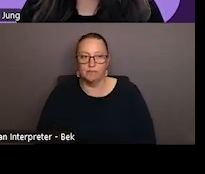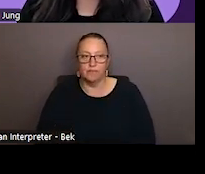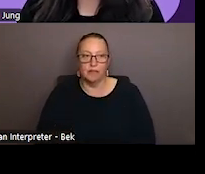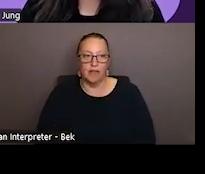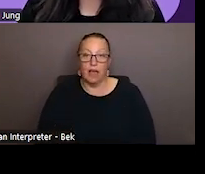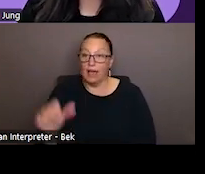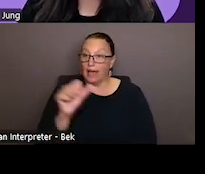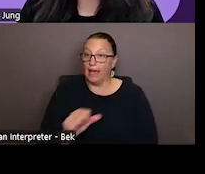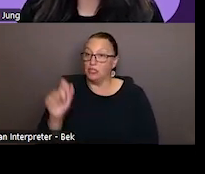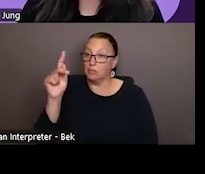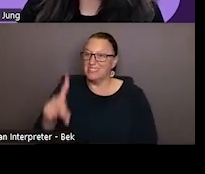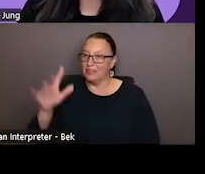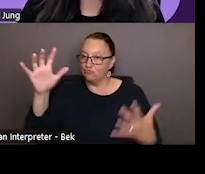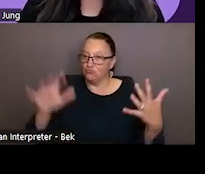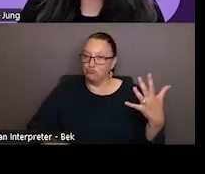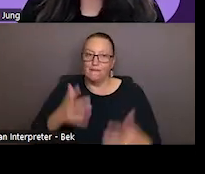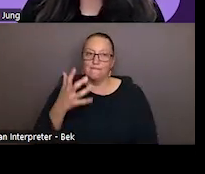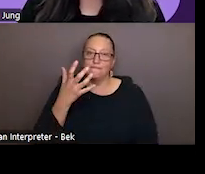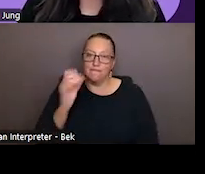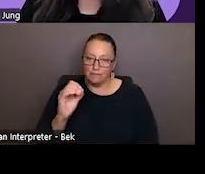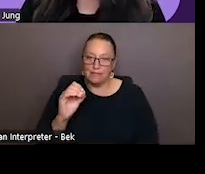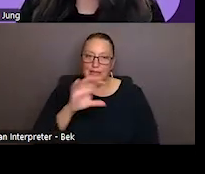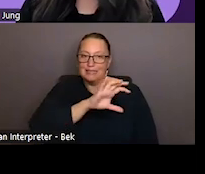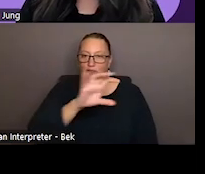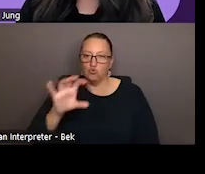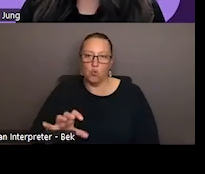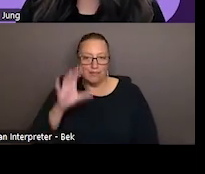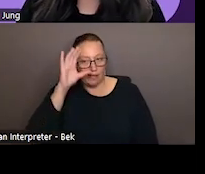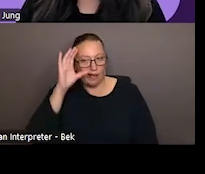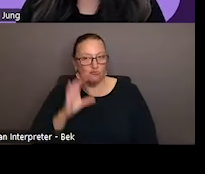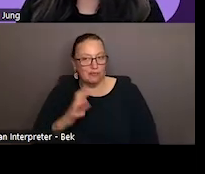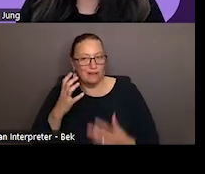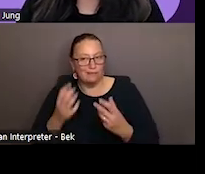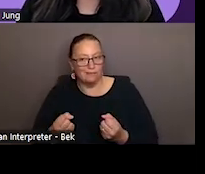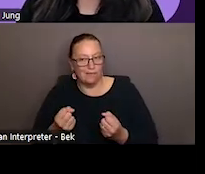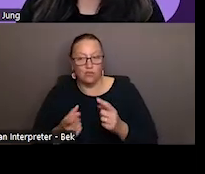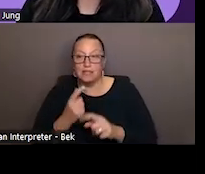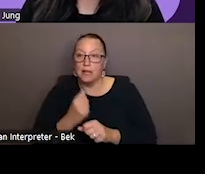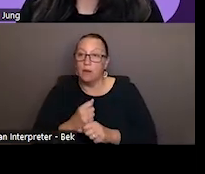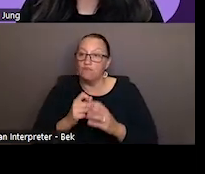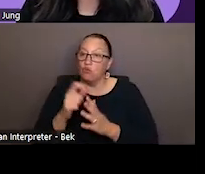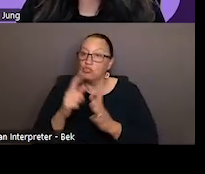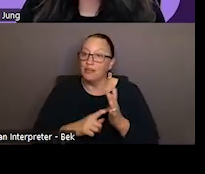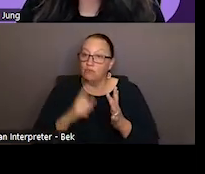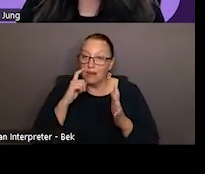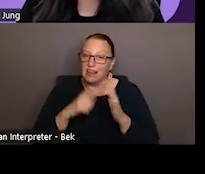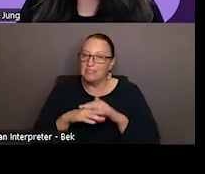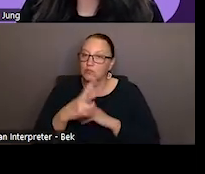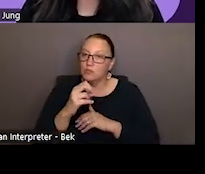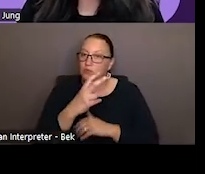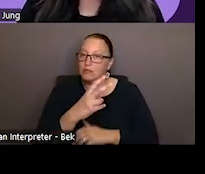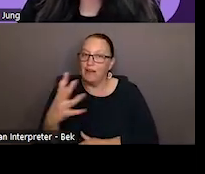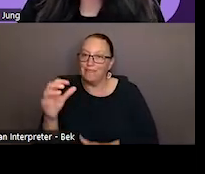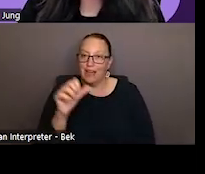the full list provided in the guidelines. For example, projects recognized in the 2025 Asia